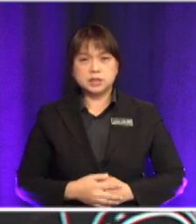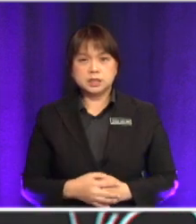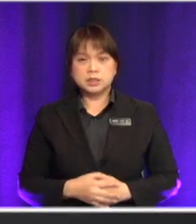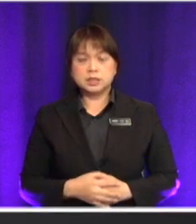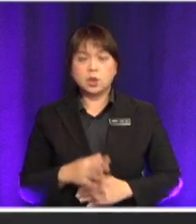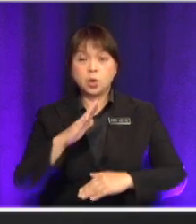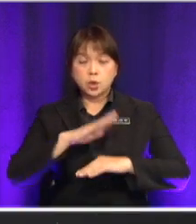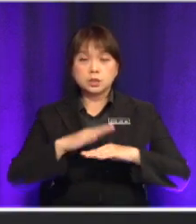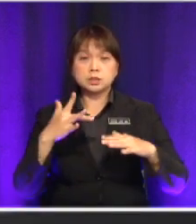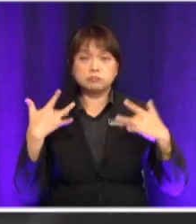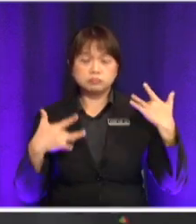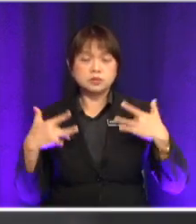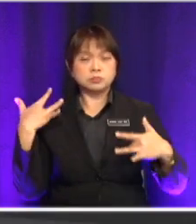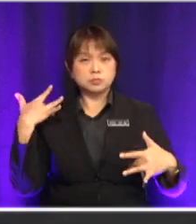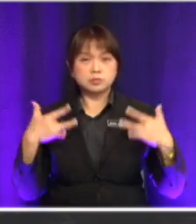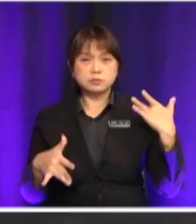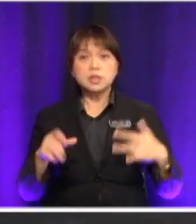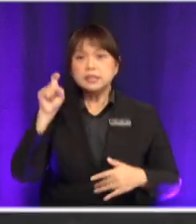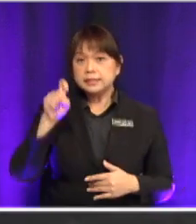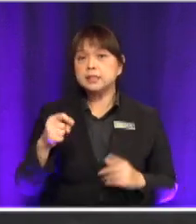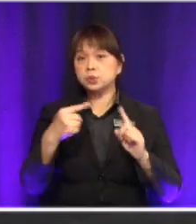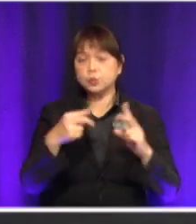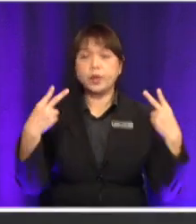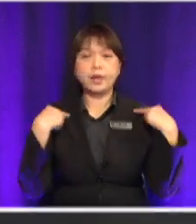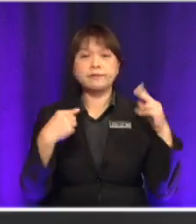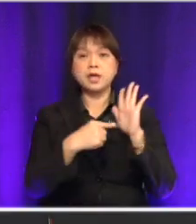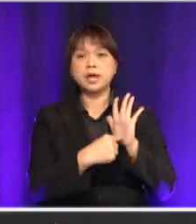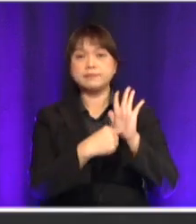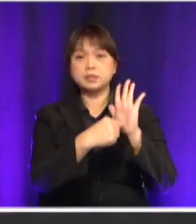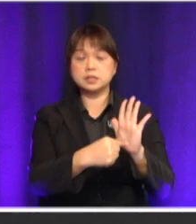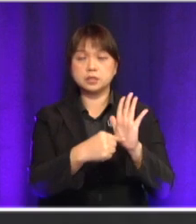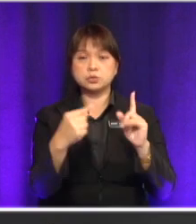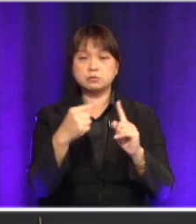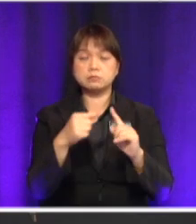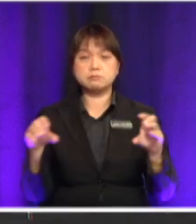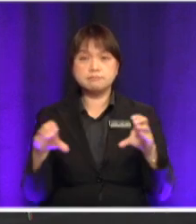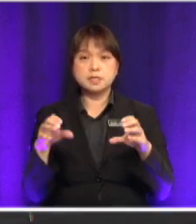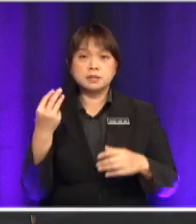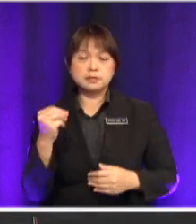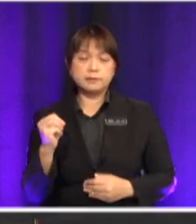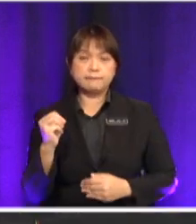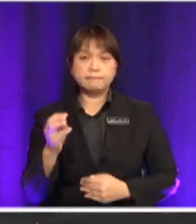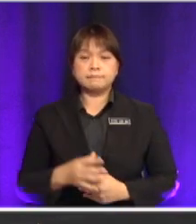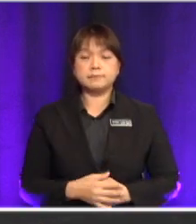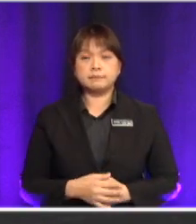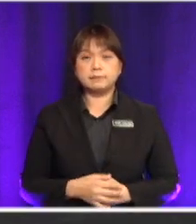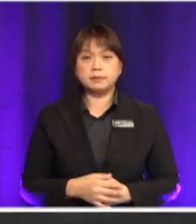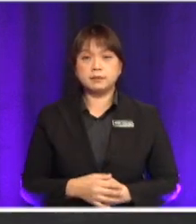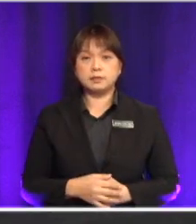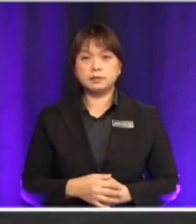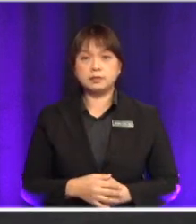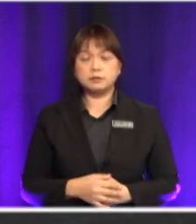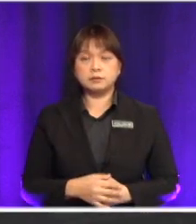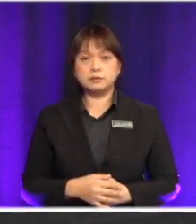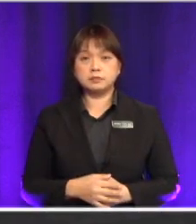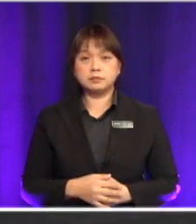criminal needs to have a evidence to make them feel, guilty. But nowadays, we just can